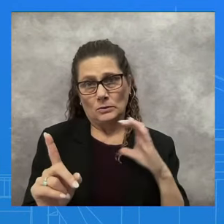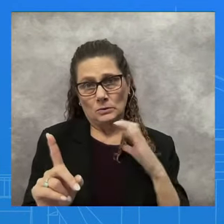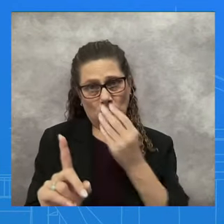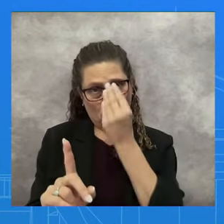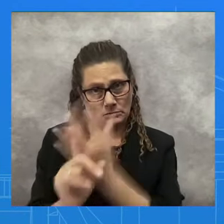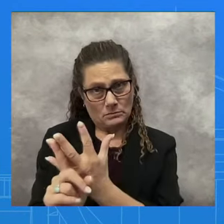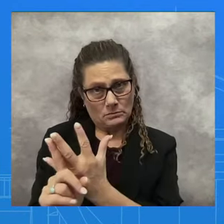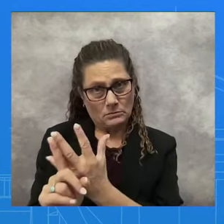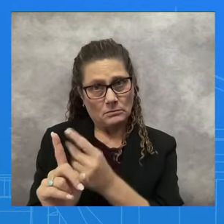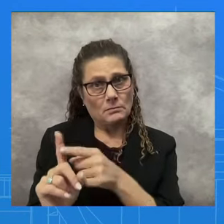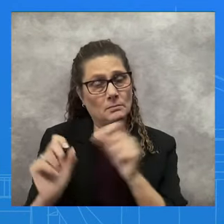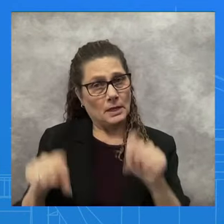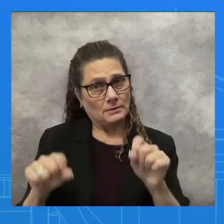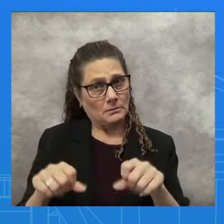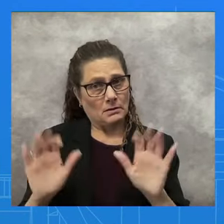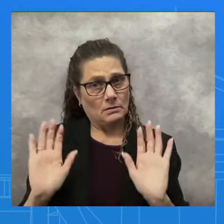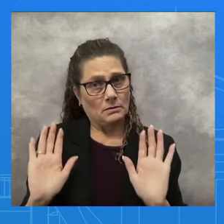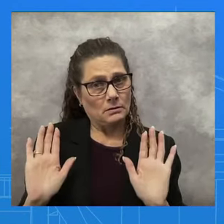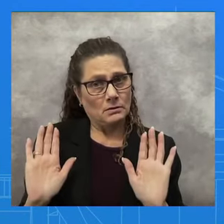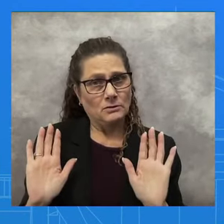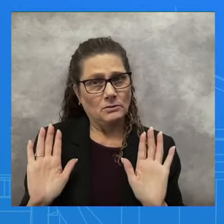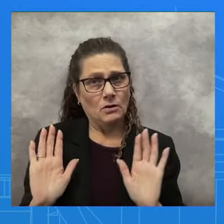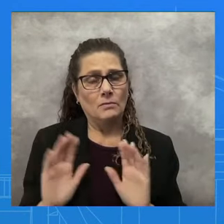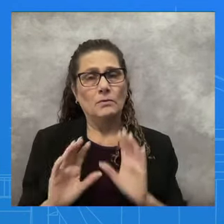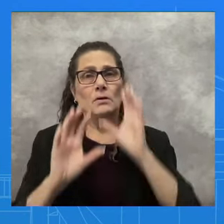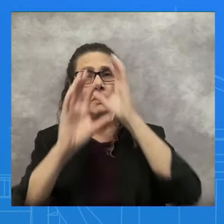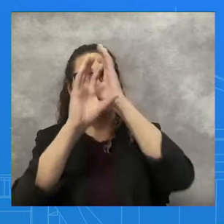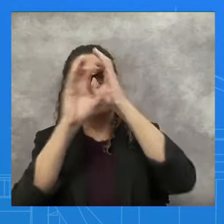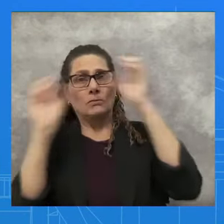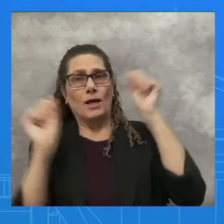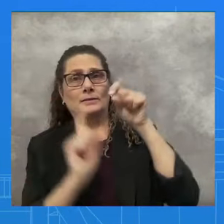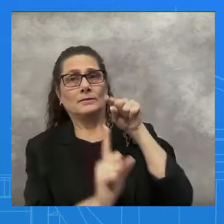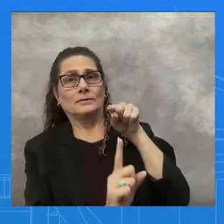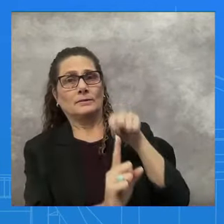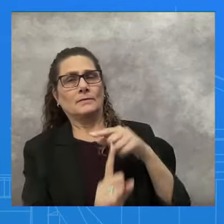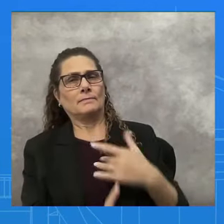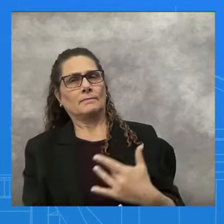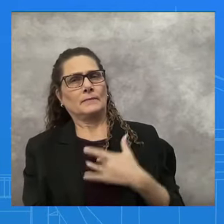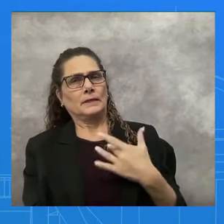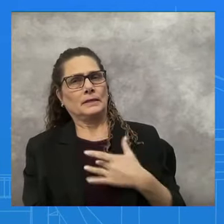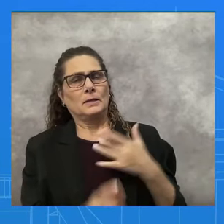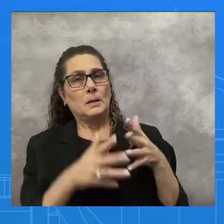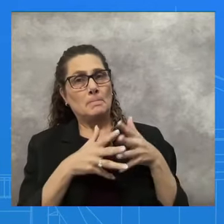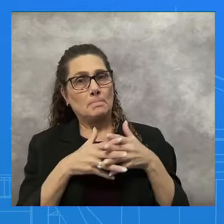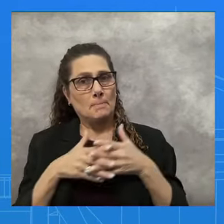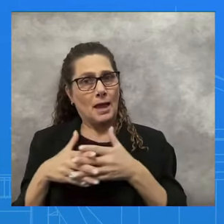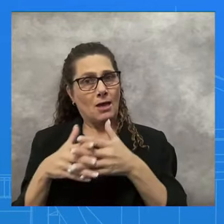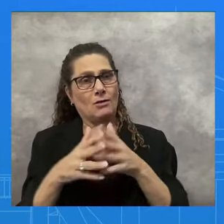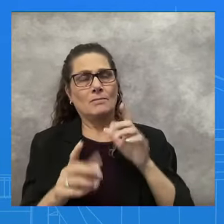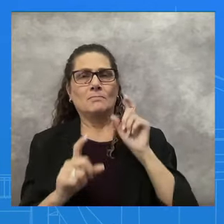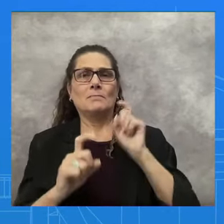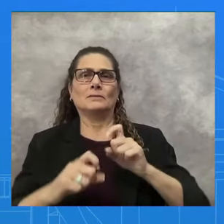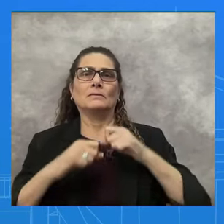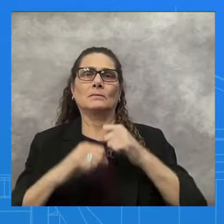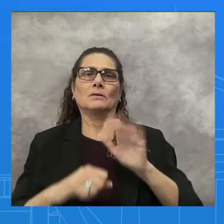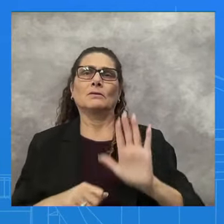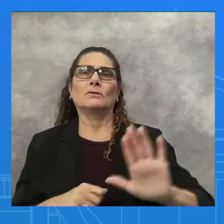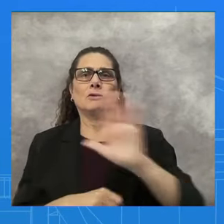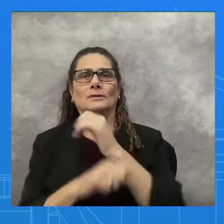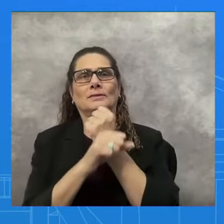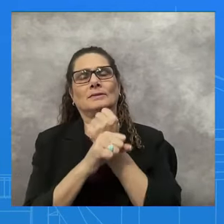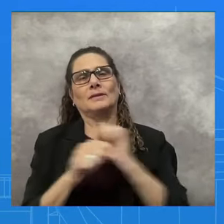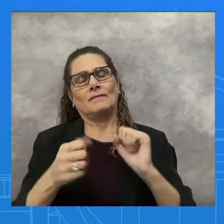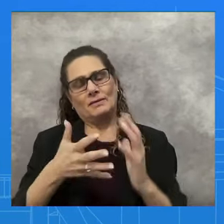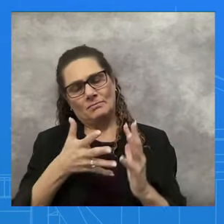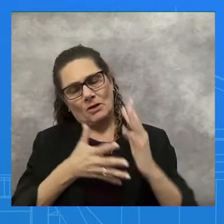is more important to President Biden than the safety and security of the American people. That's his top priority, and it's going to remain front and center as we continue to